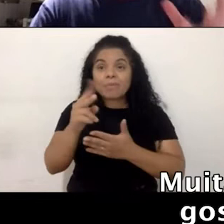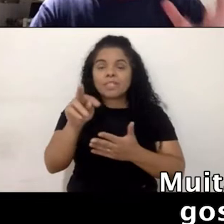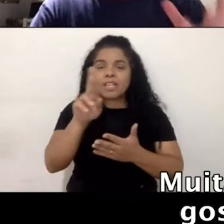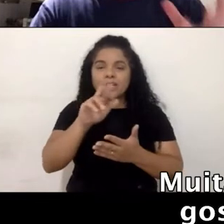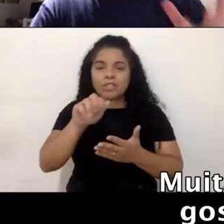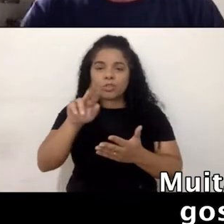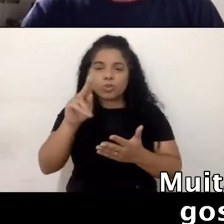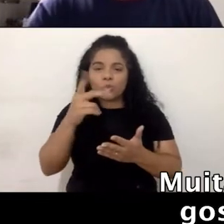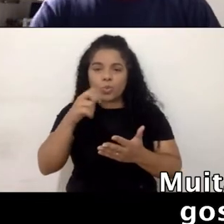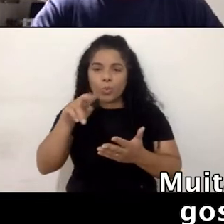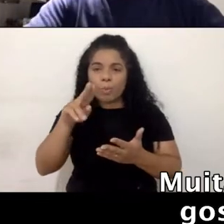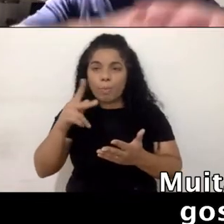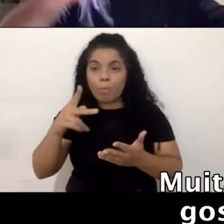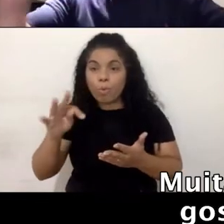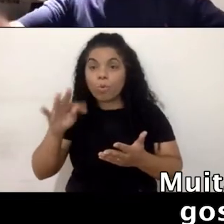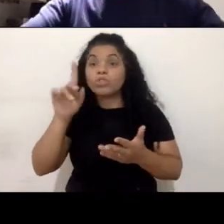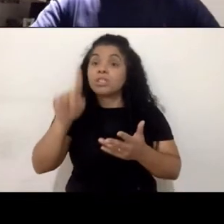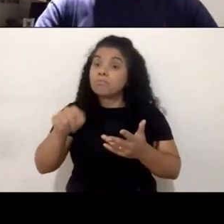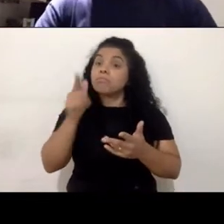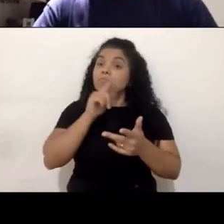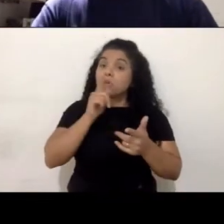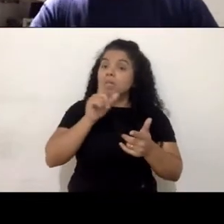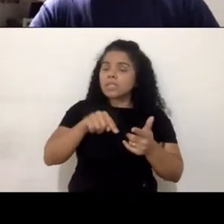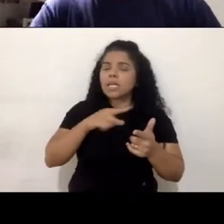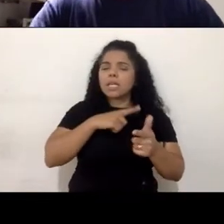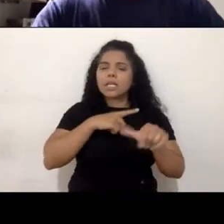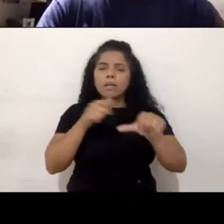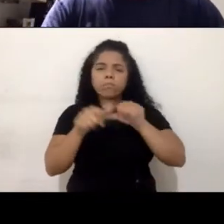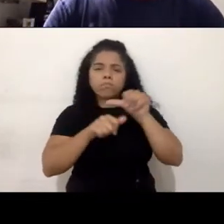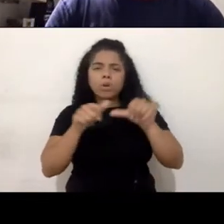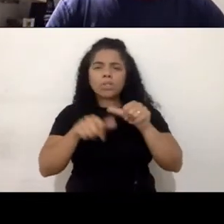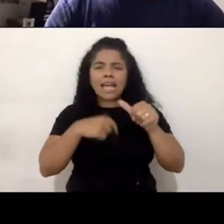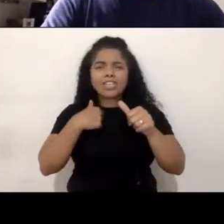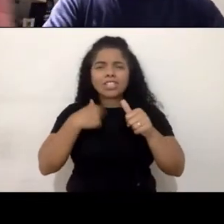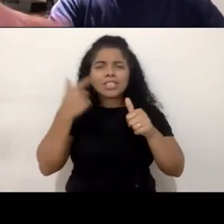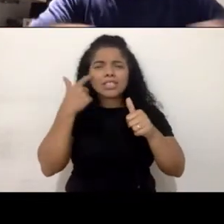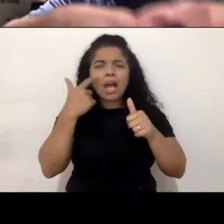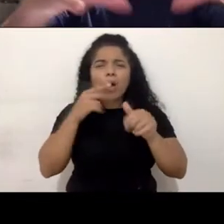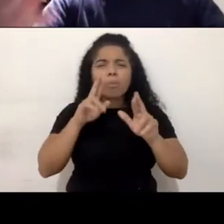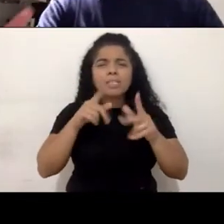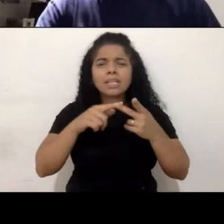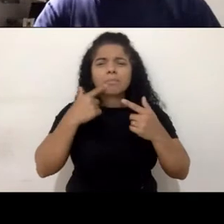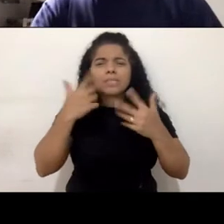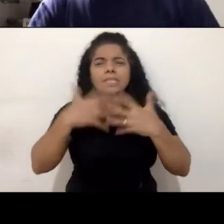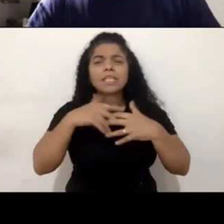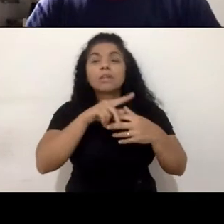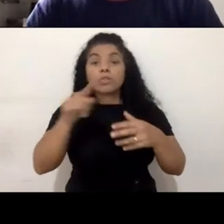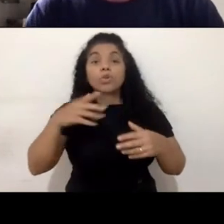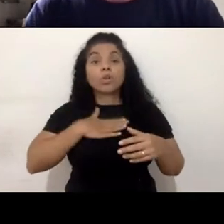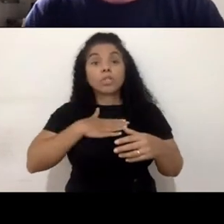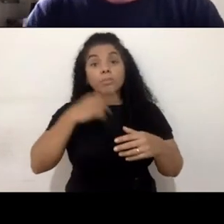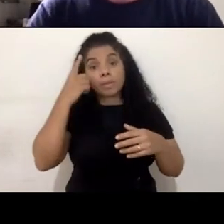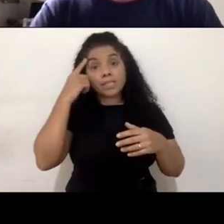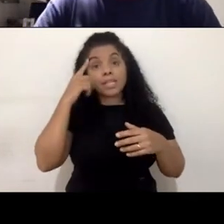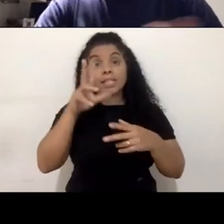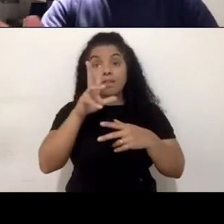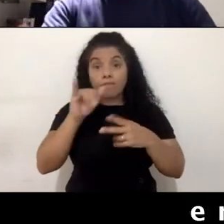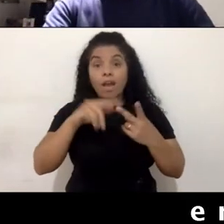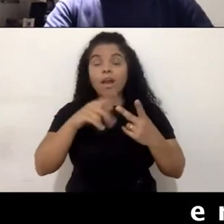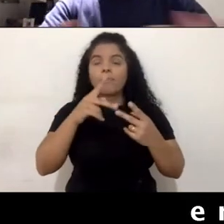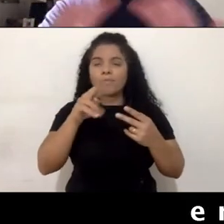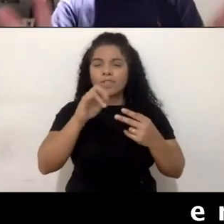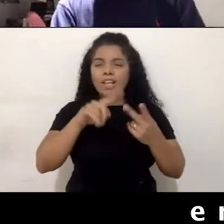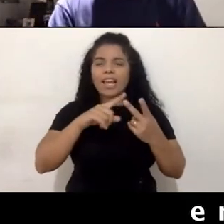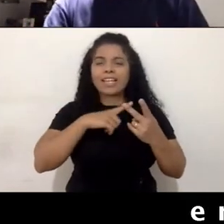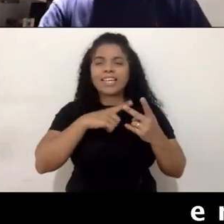think about that very much. We like to think about, we'll provision a server, we'll provision a database, we'll set up the networking to connect things, and